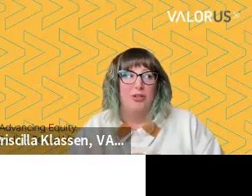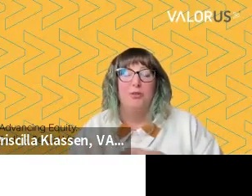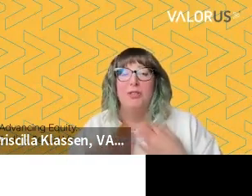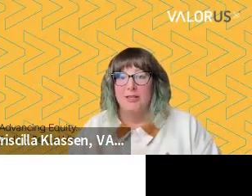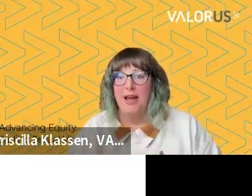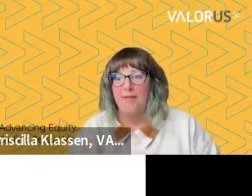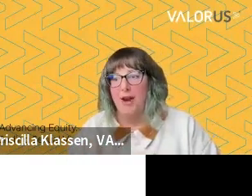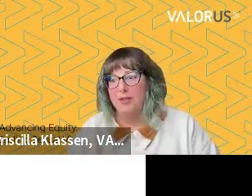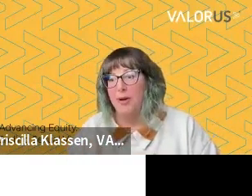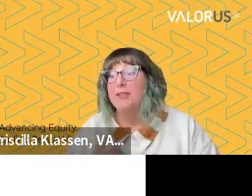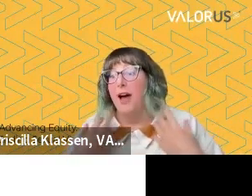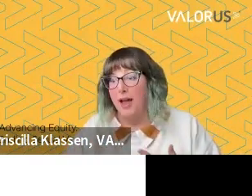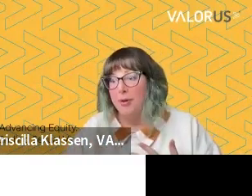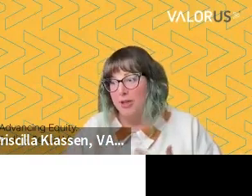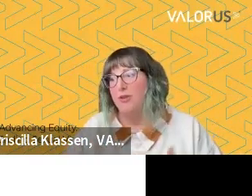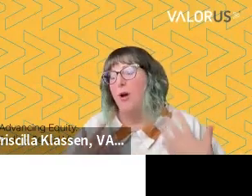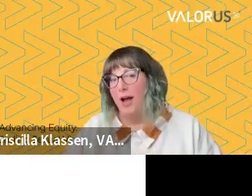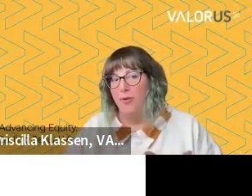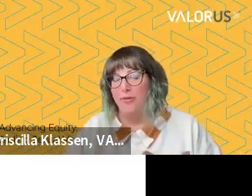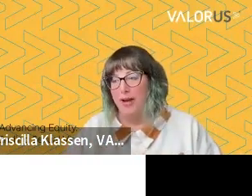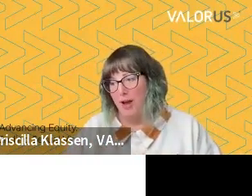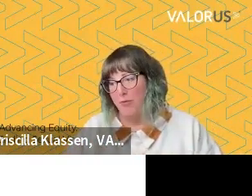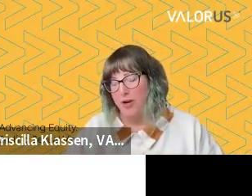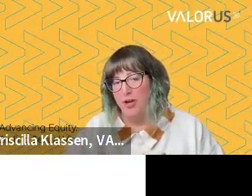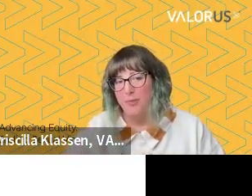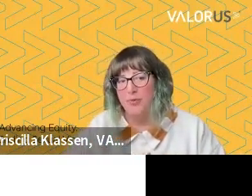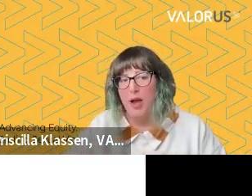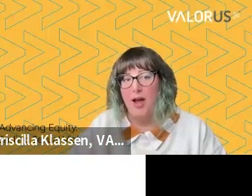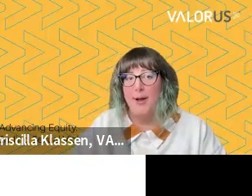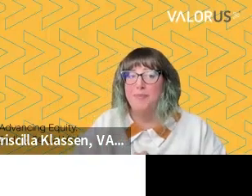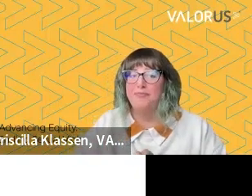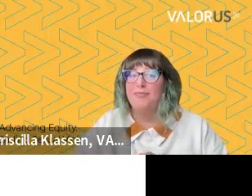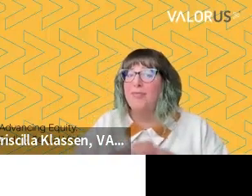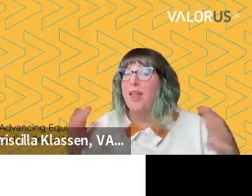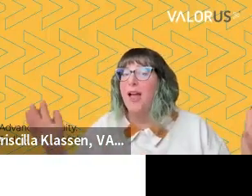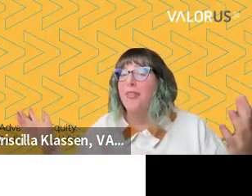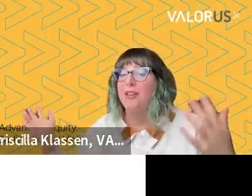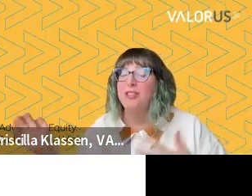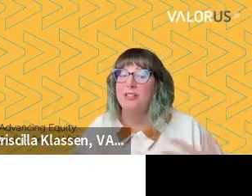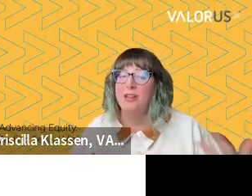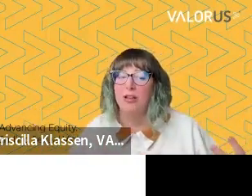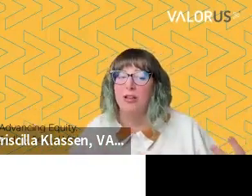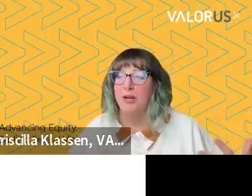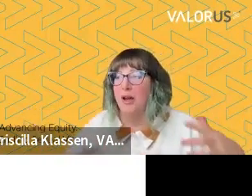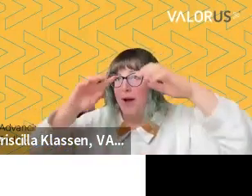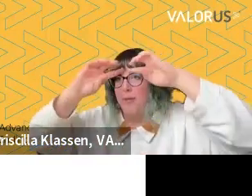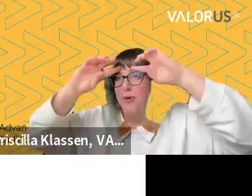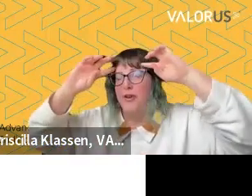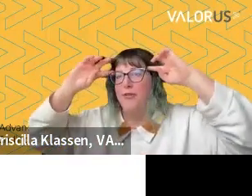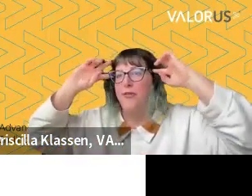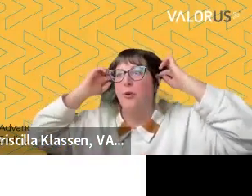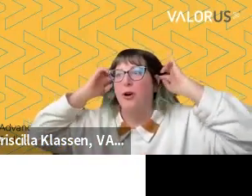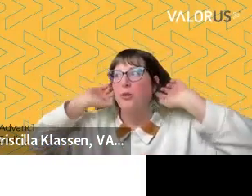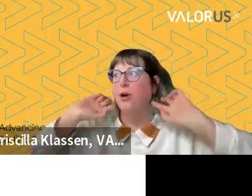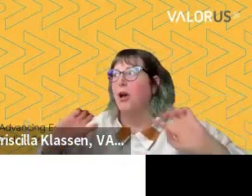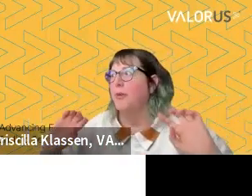they go to does have that response of, I believe you, I will find help for you. And then just to talk a little bit about